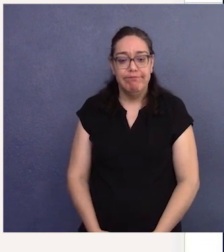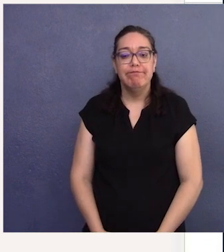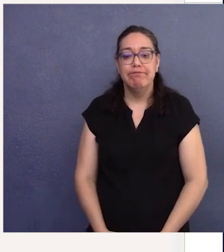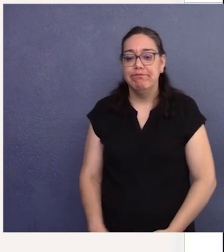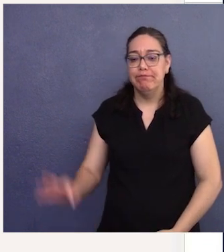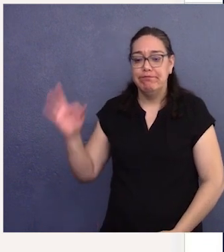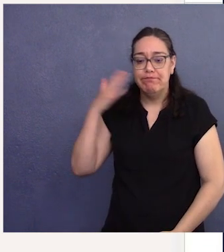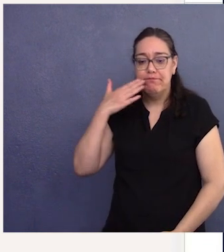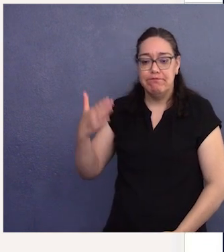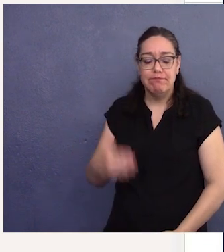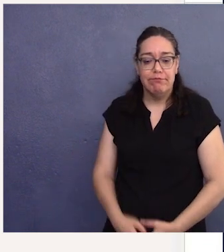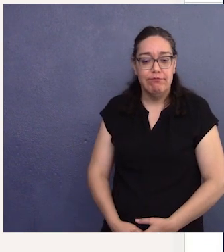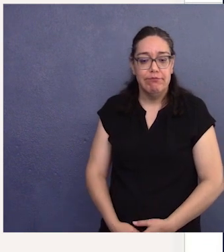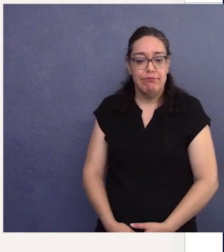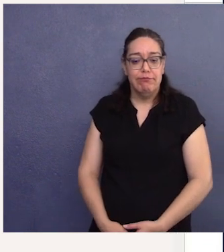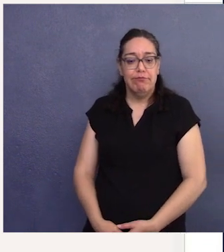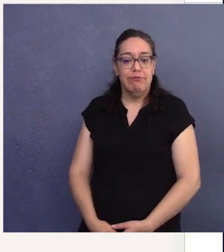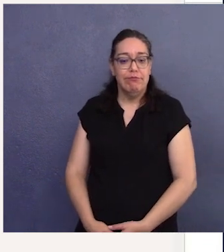Thank you.